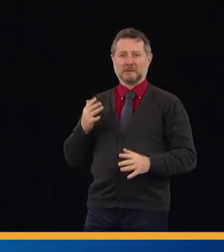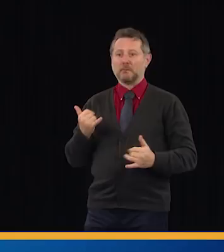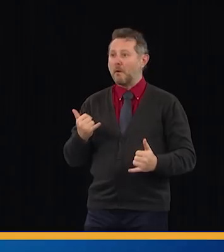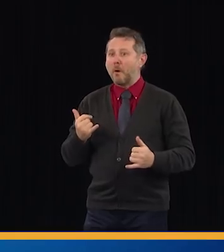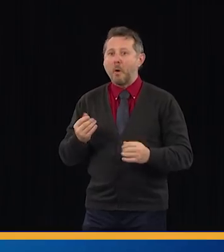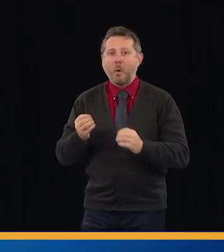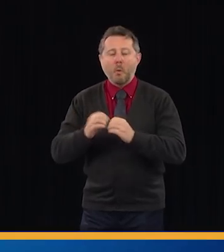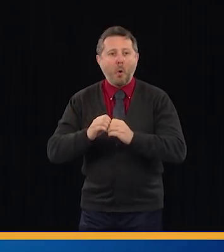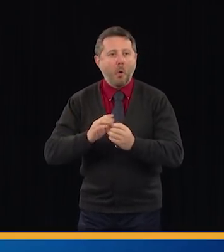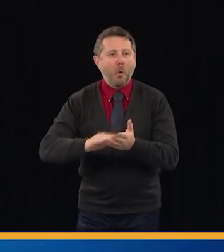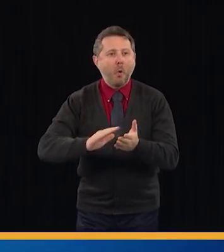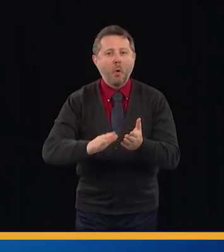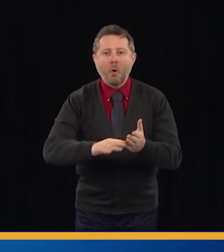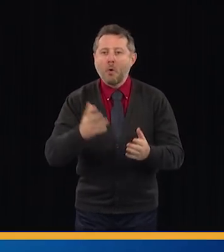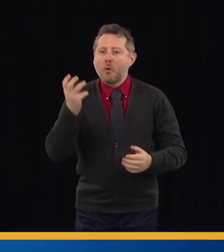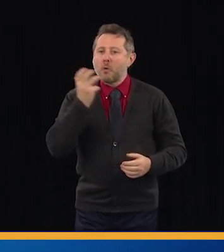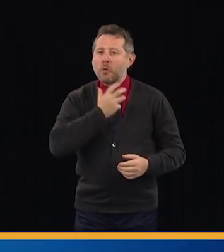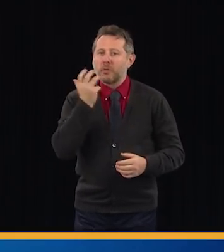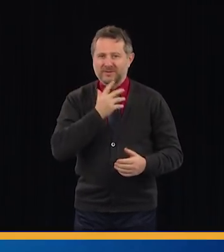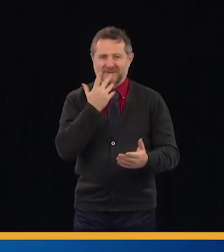flattening of the curve.